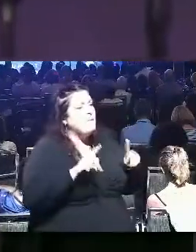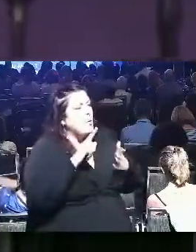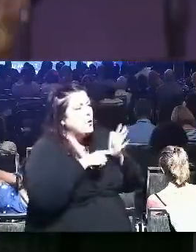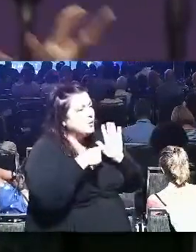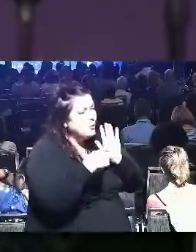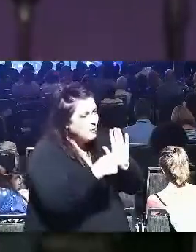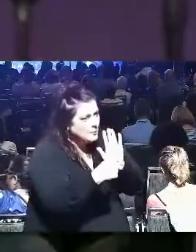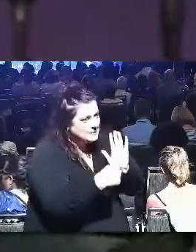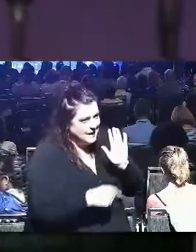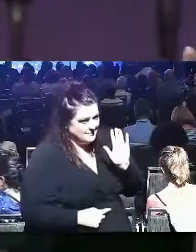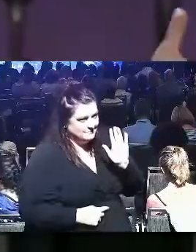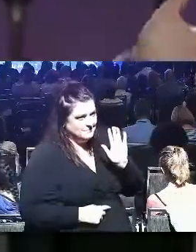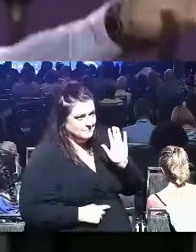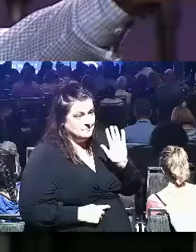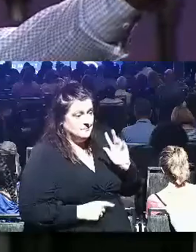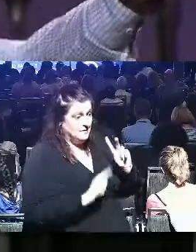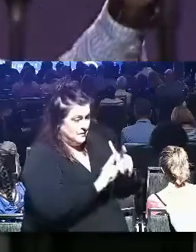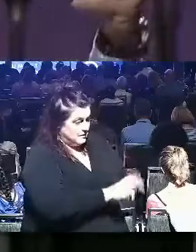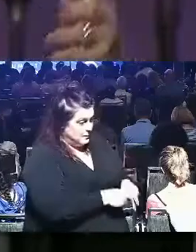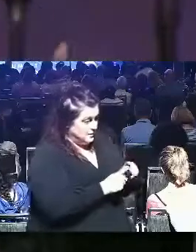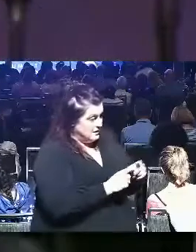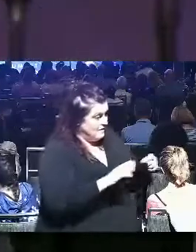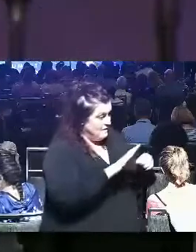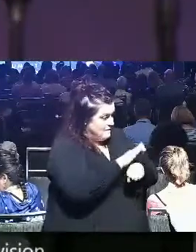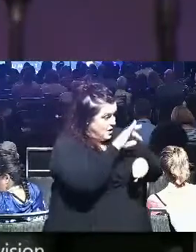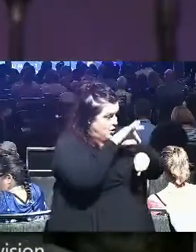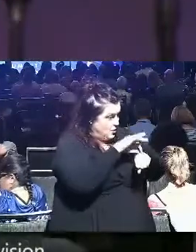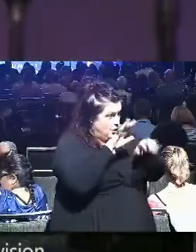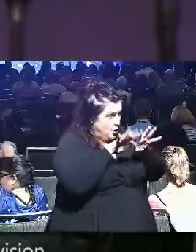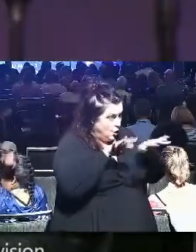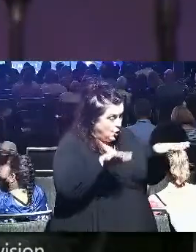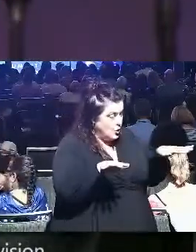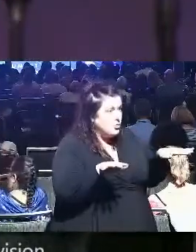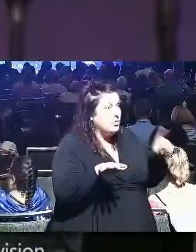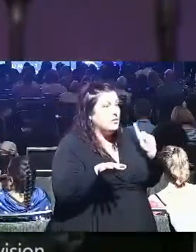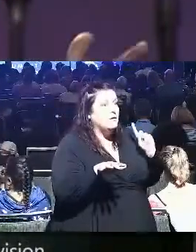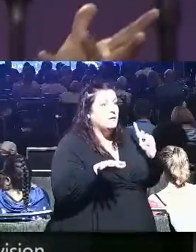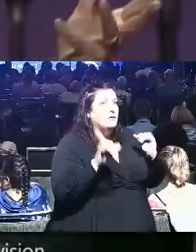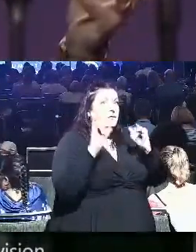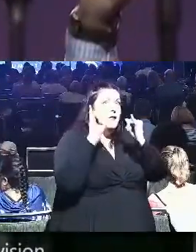beginning, the forward vision is fill the earth, and as an image bearer, you fill the